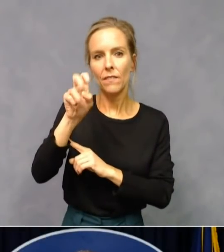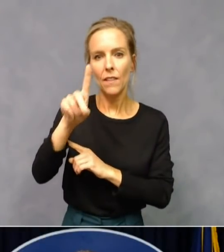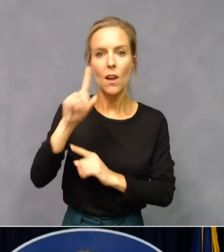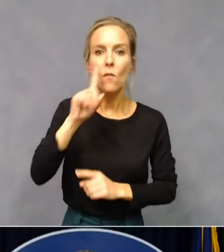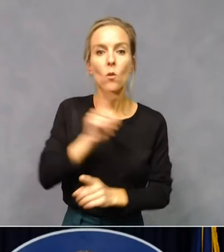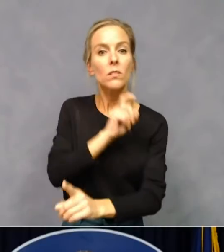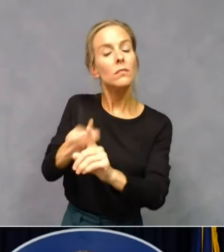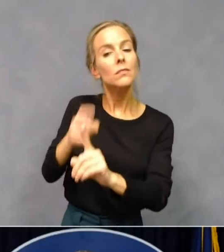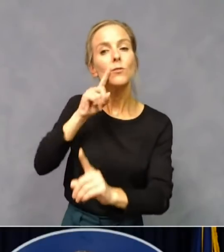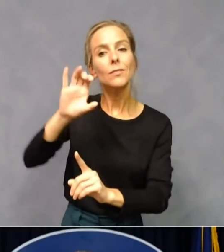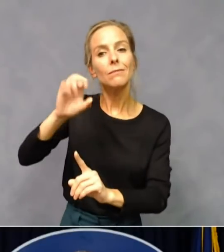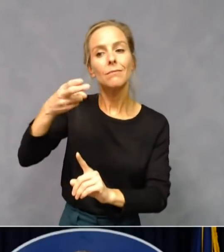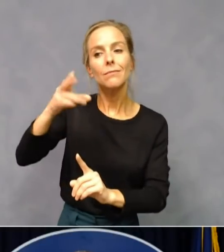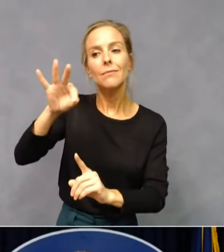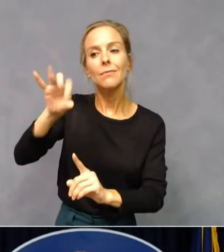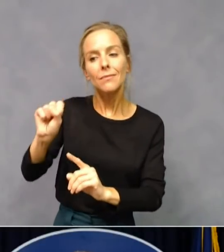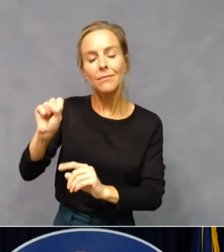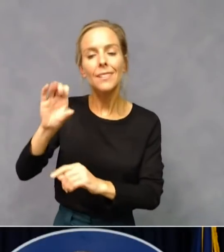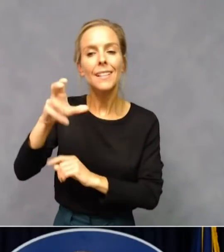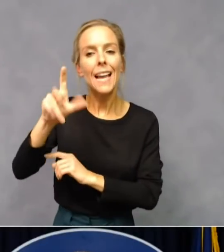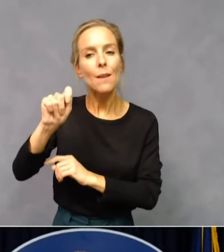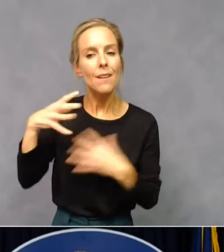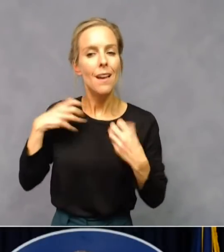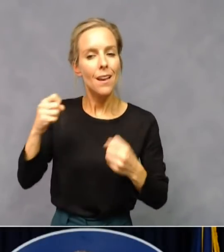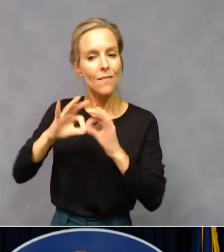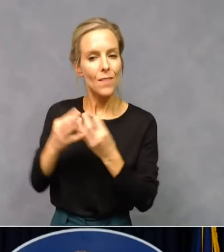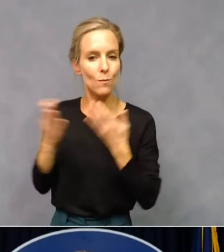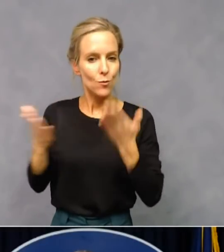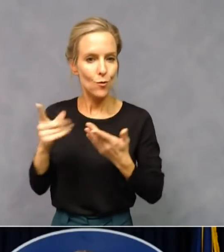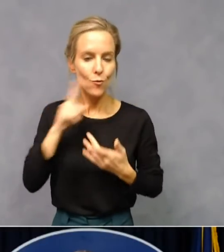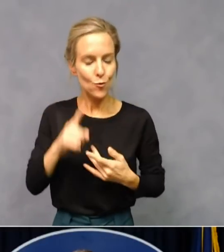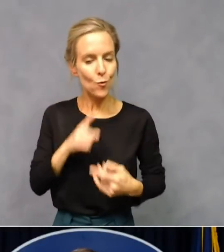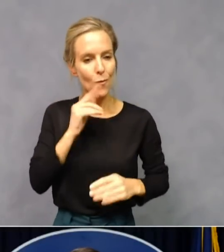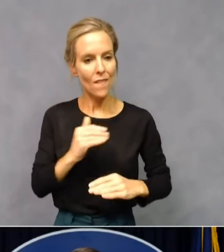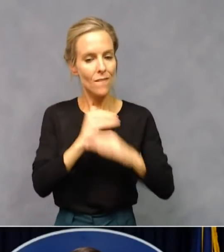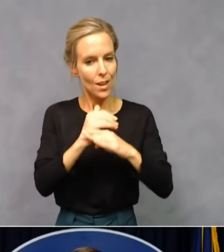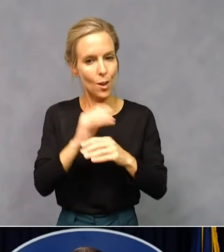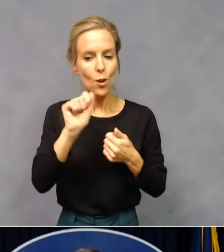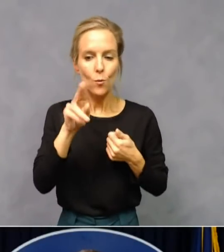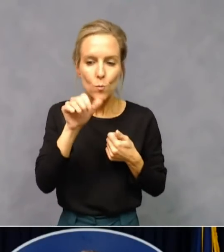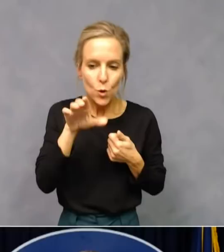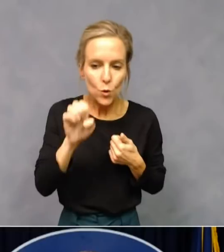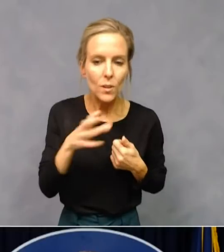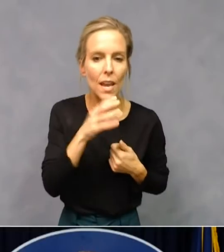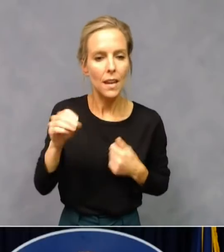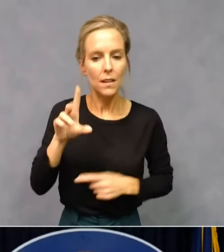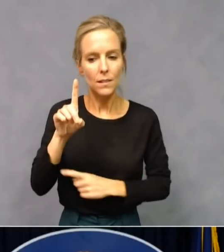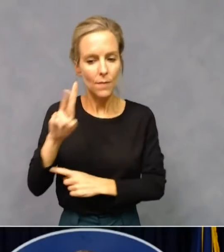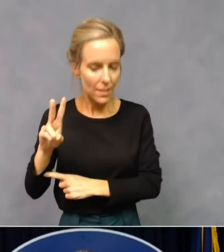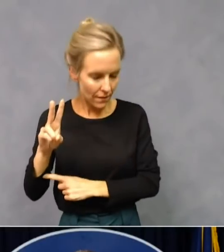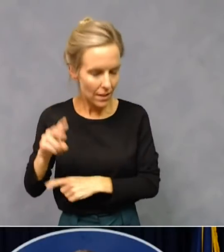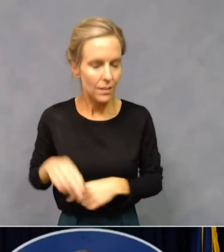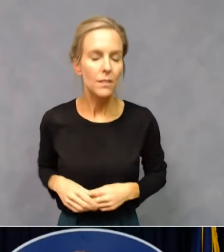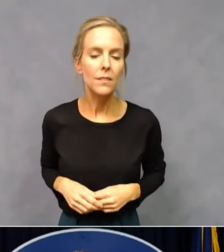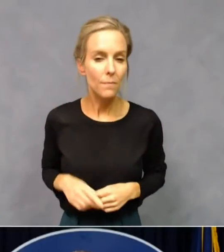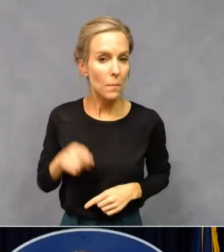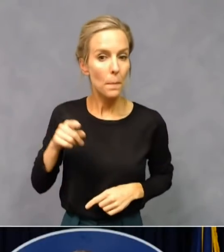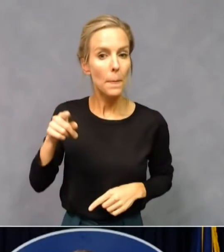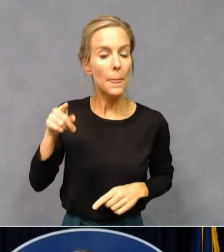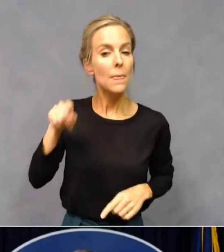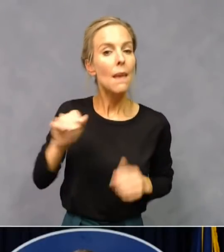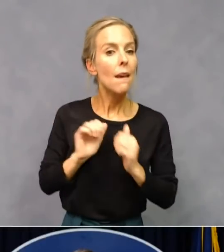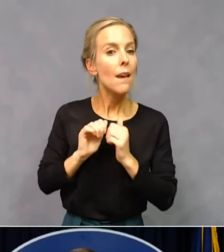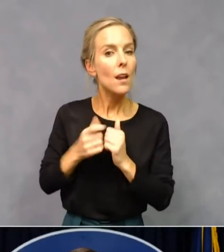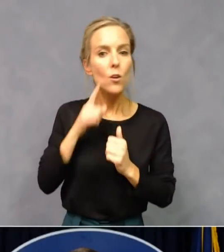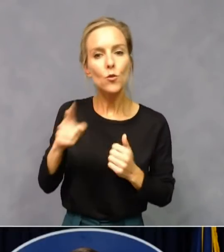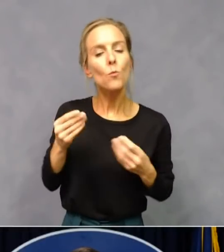are partners committed to preventing abuse and domestic violence. They do this by providing survivor